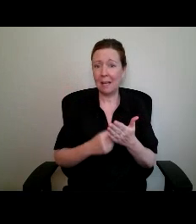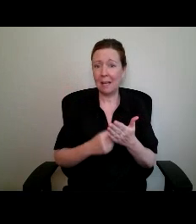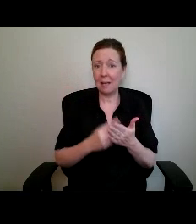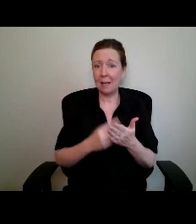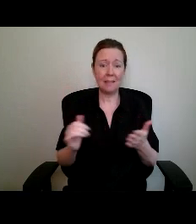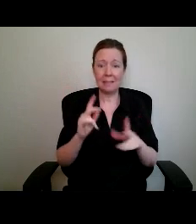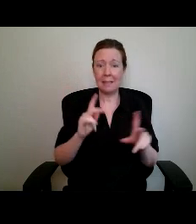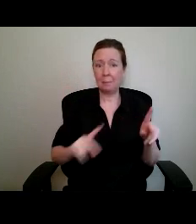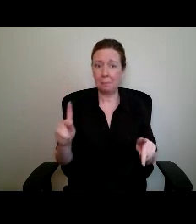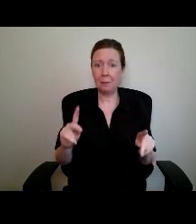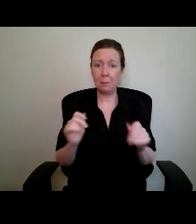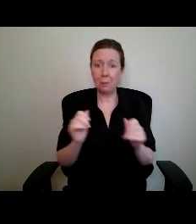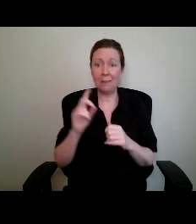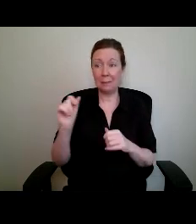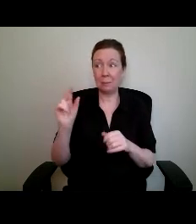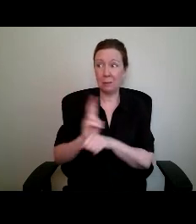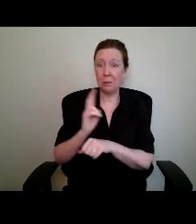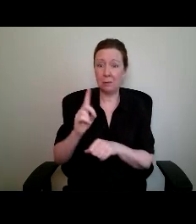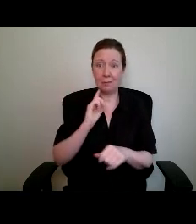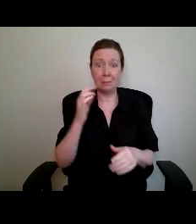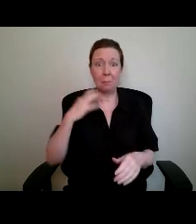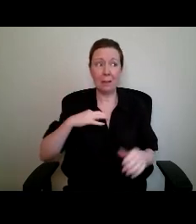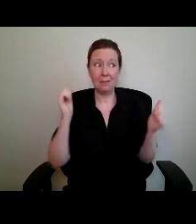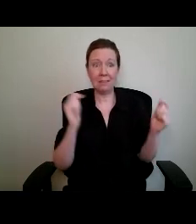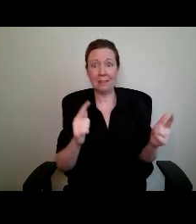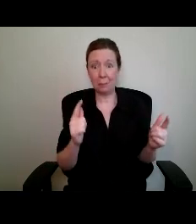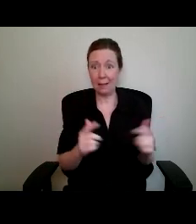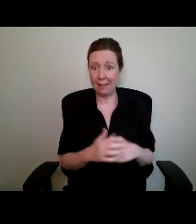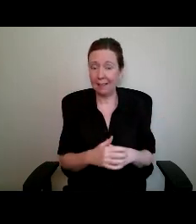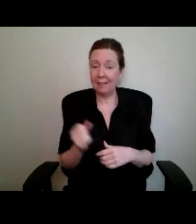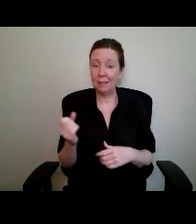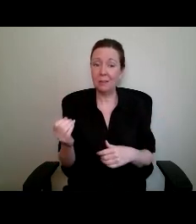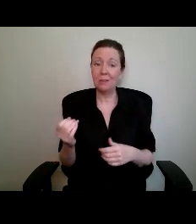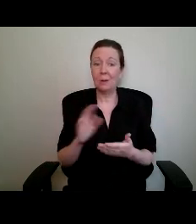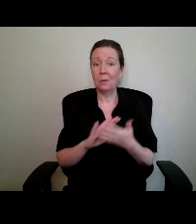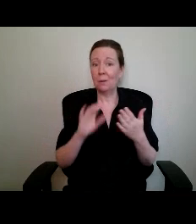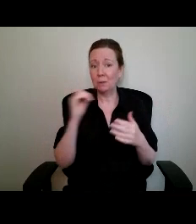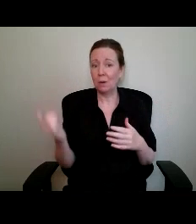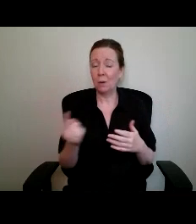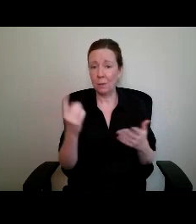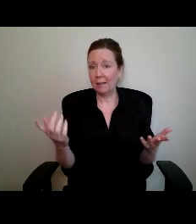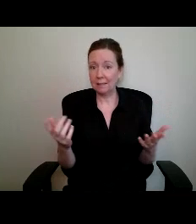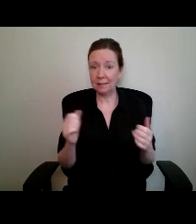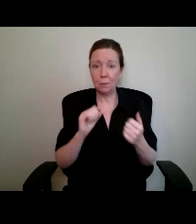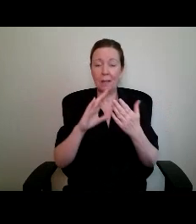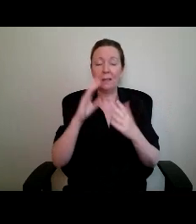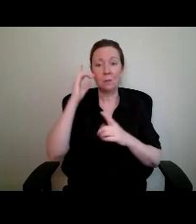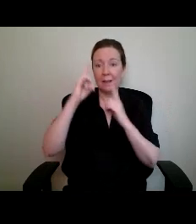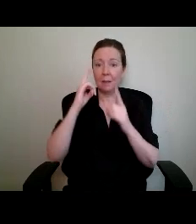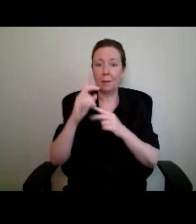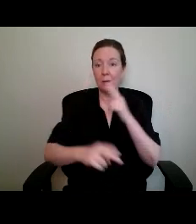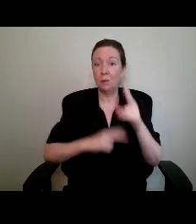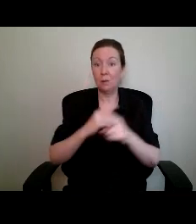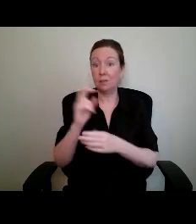with disabilities use really would benefit everybody. And so those are always ways to think about universal